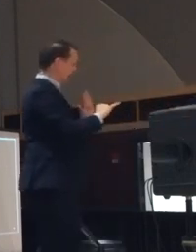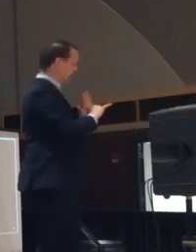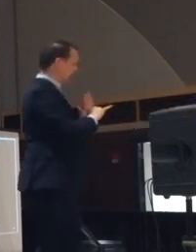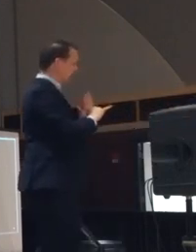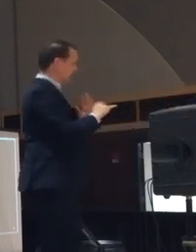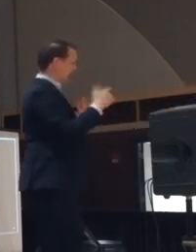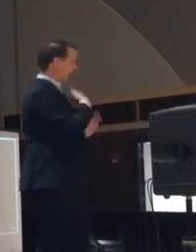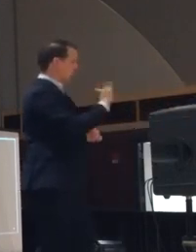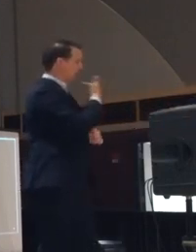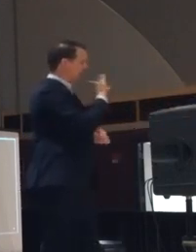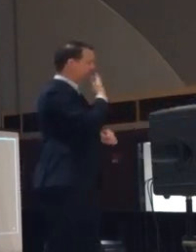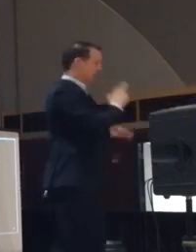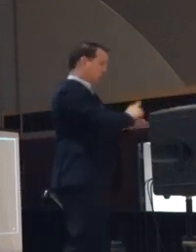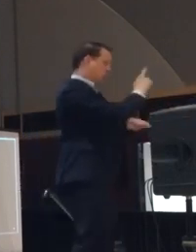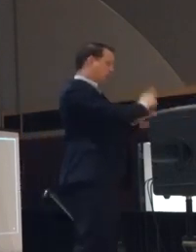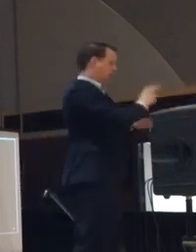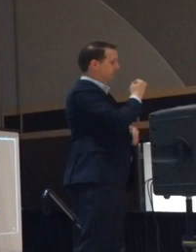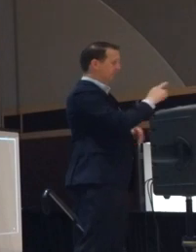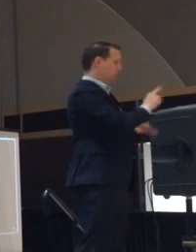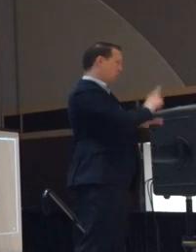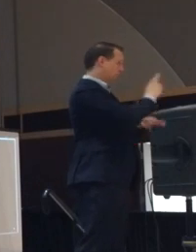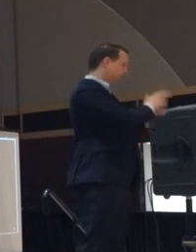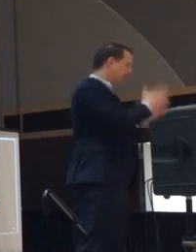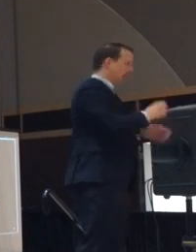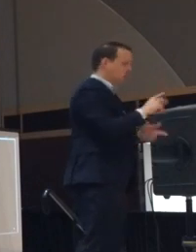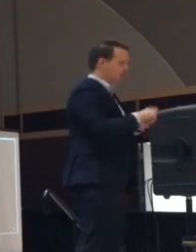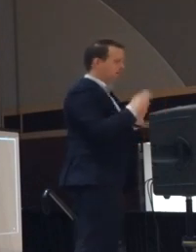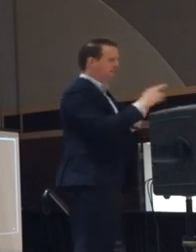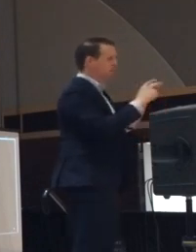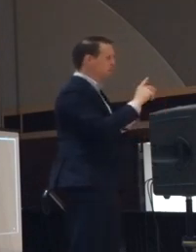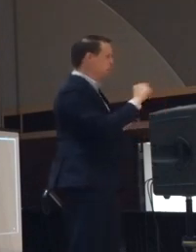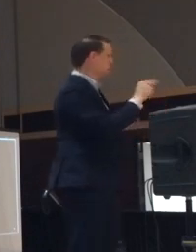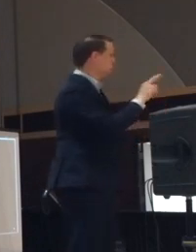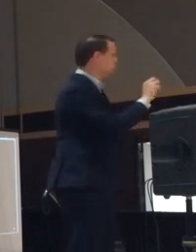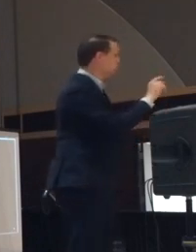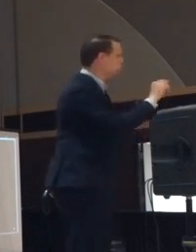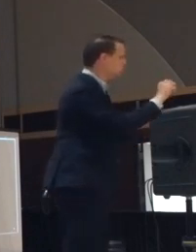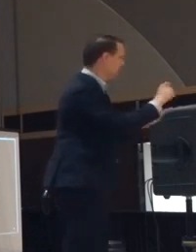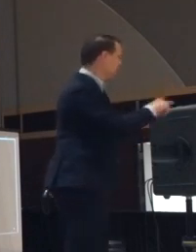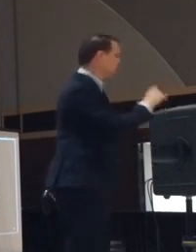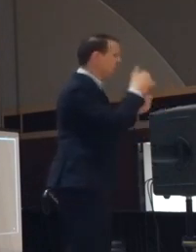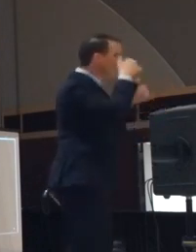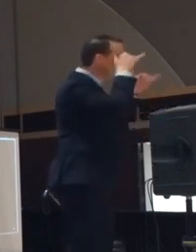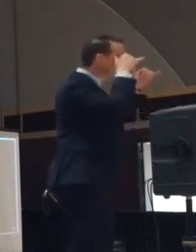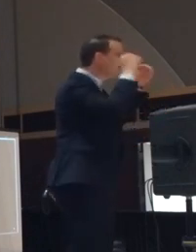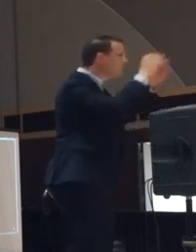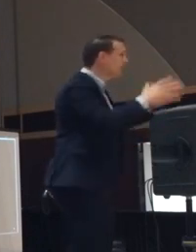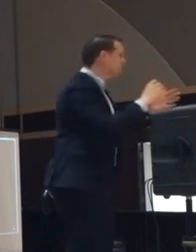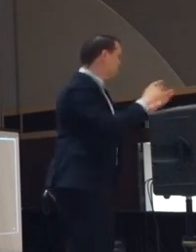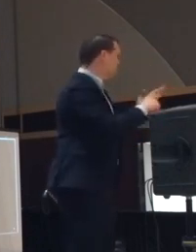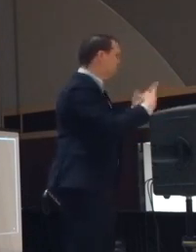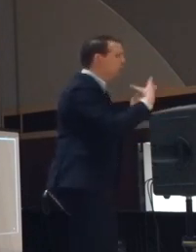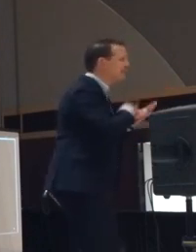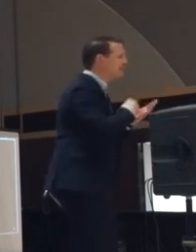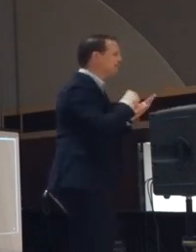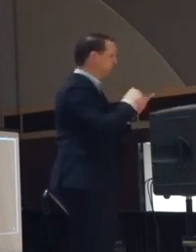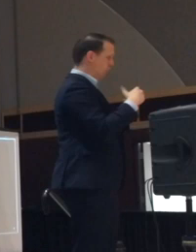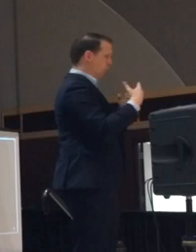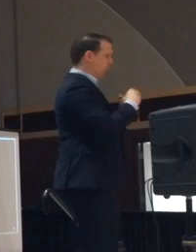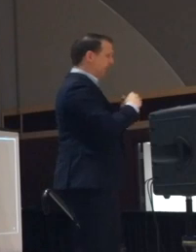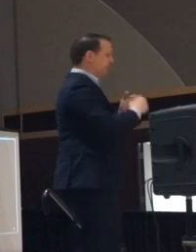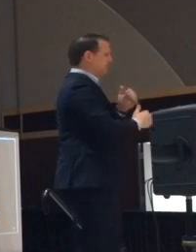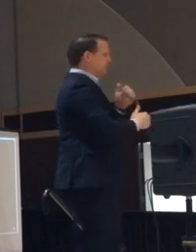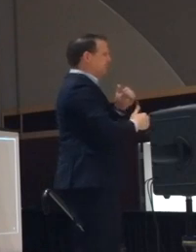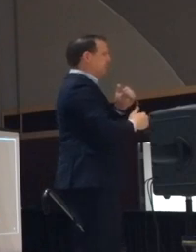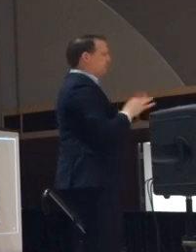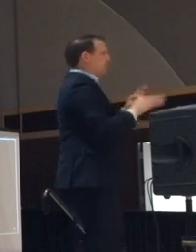rather be a Mr. Launchpad or Mr. Tourette's or livestock professor or autism? Autism is an important part of who